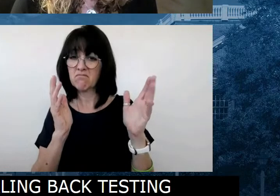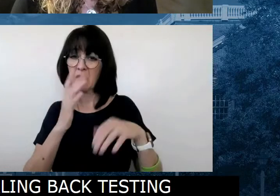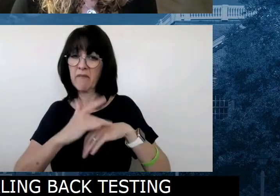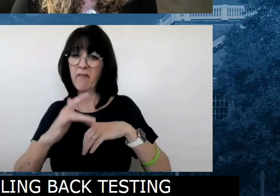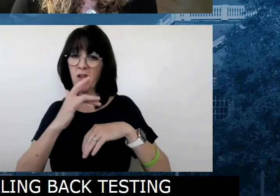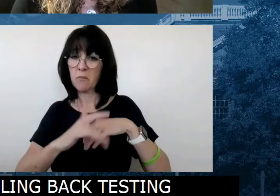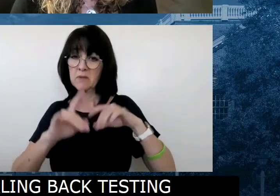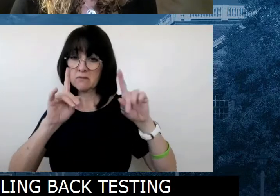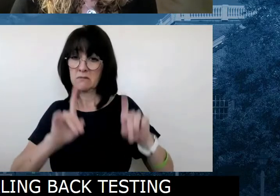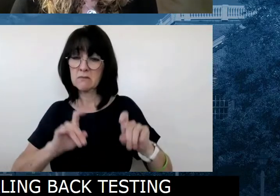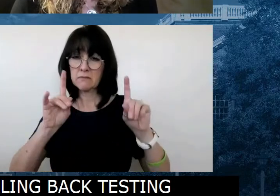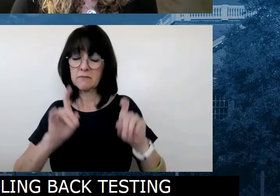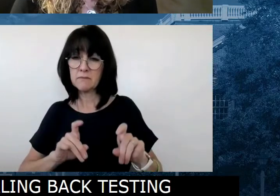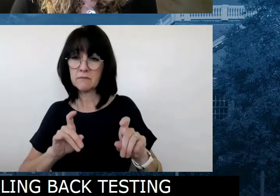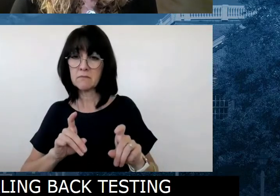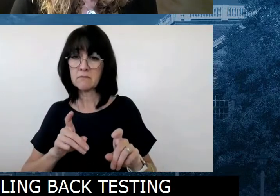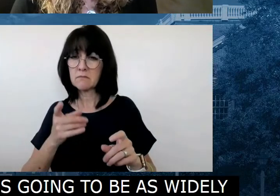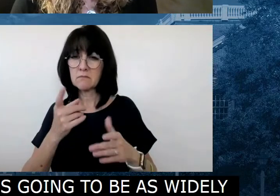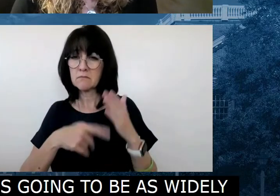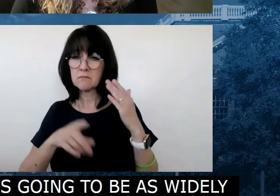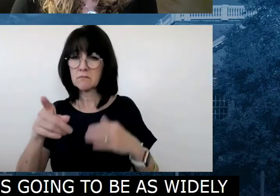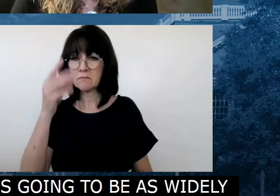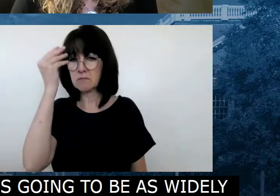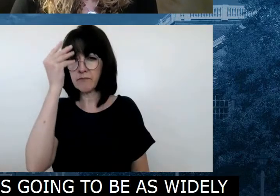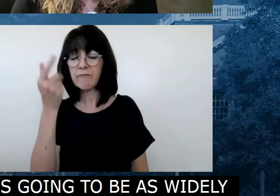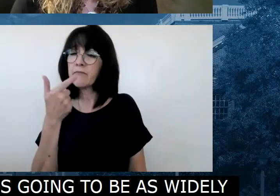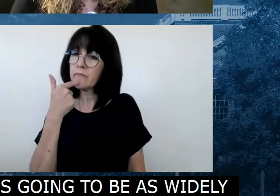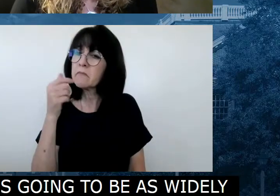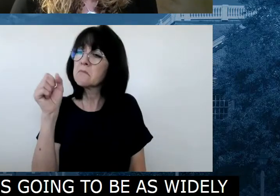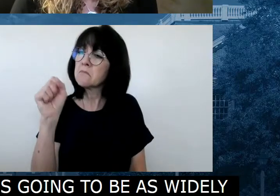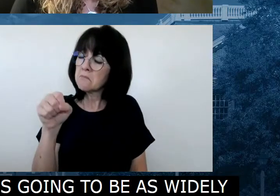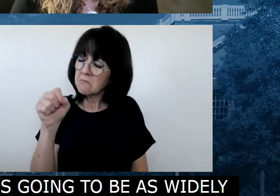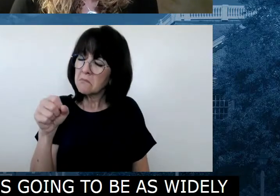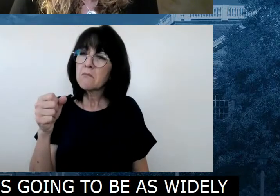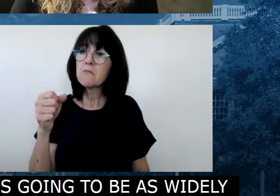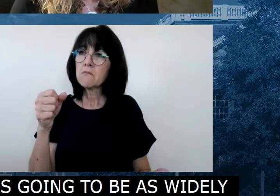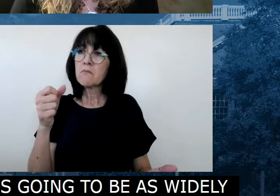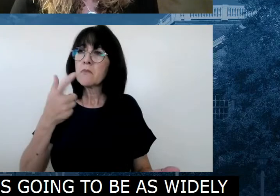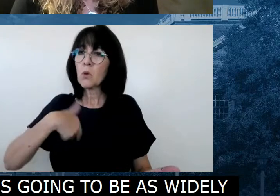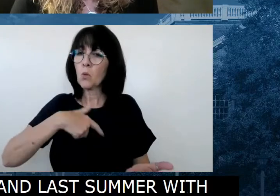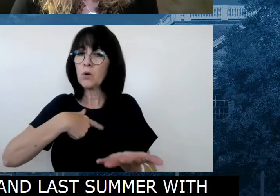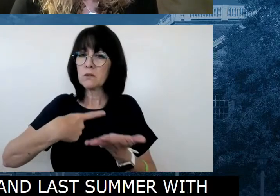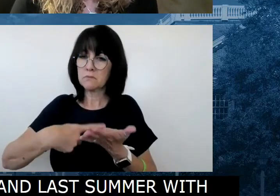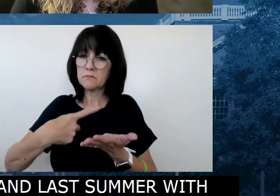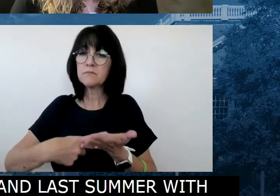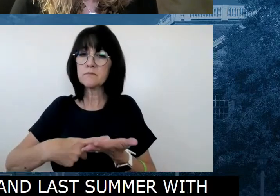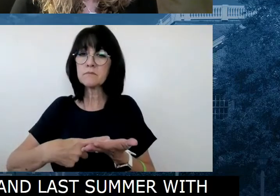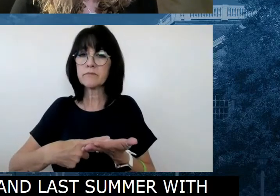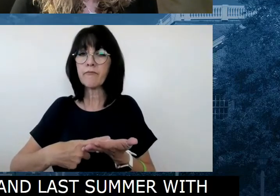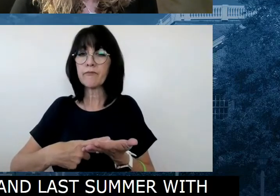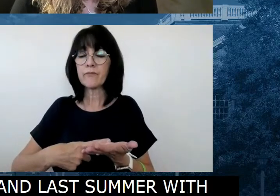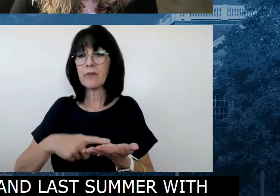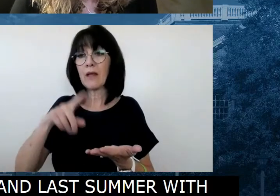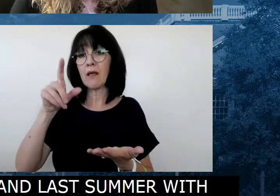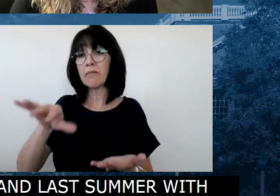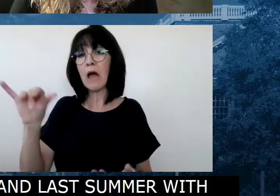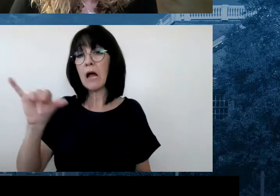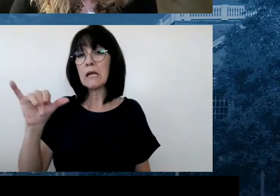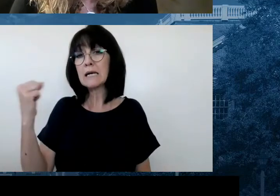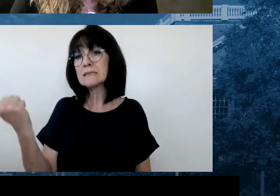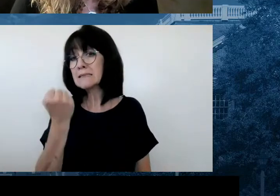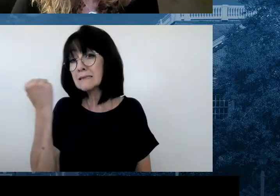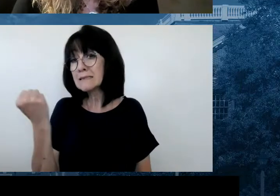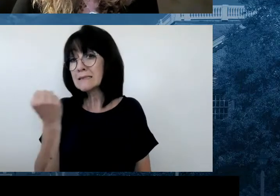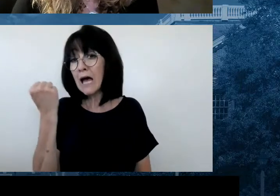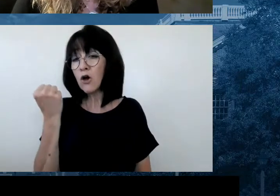sites? So I think, we're talking about maybe cutting it back. I think we're doing a Saturday site now. We might cut back to just doing it